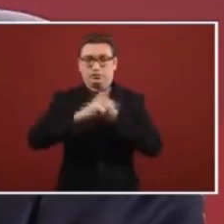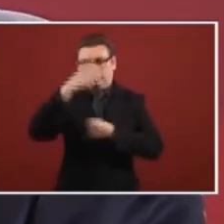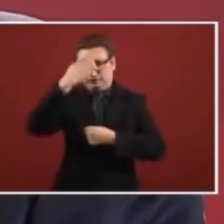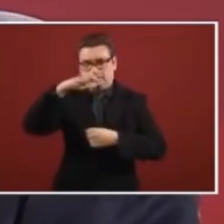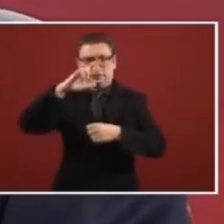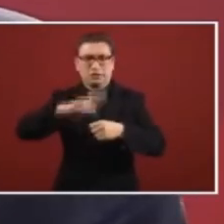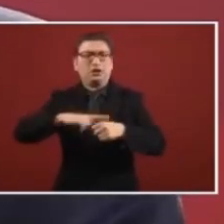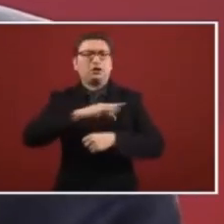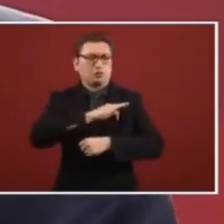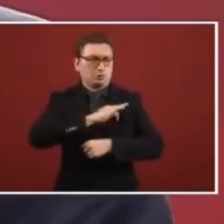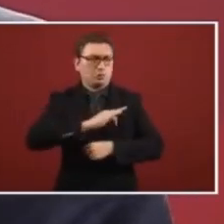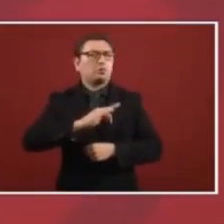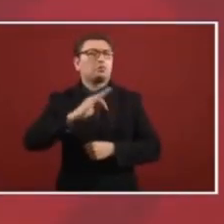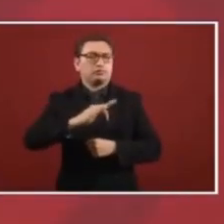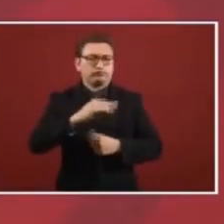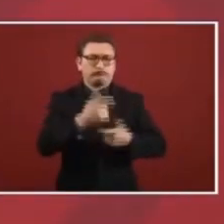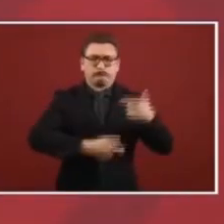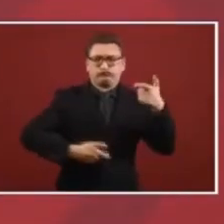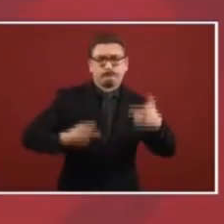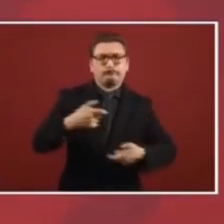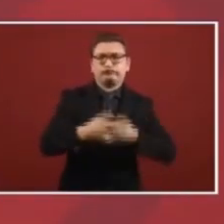Y ahora